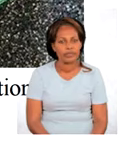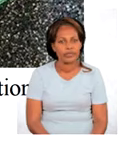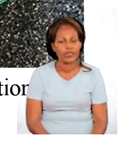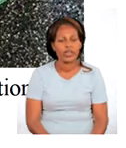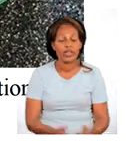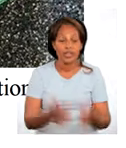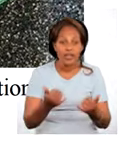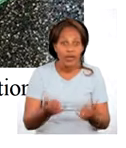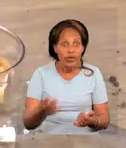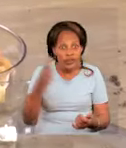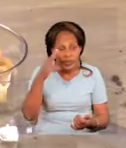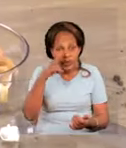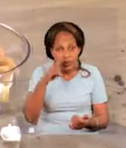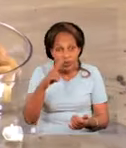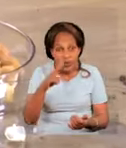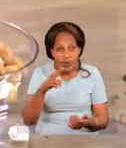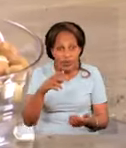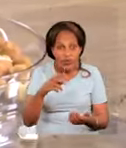Now let's look at,